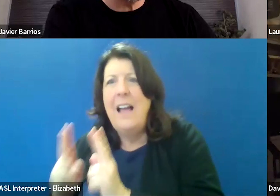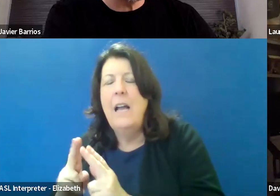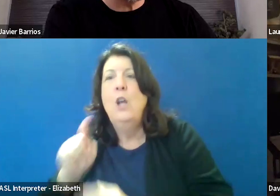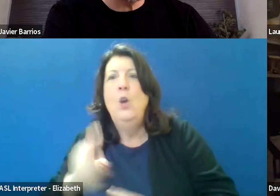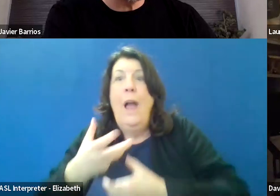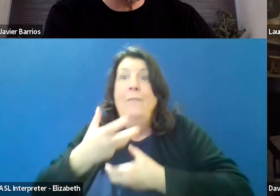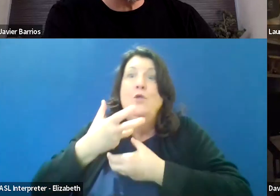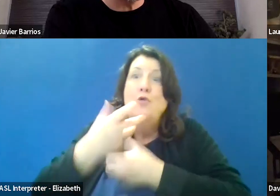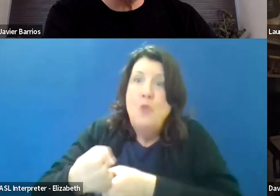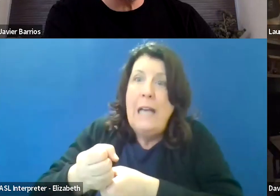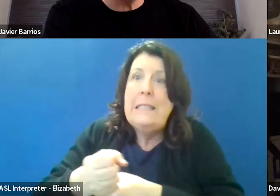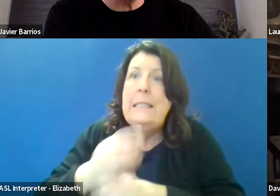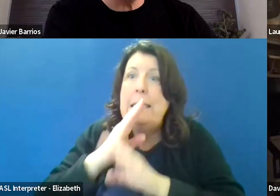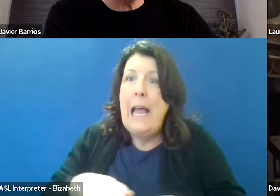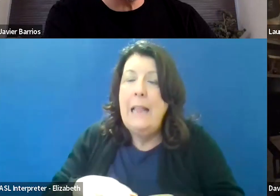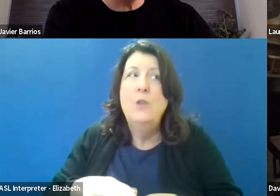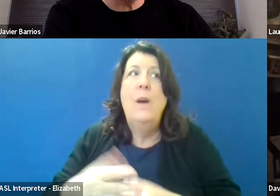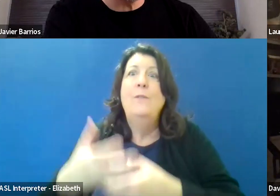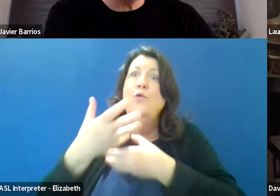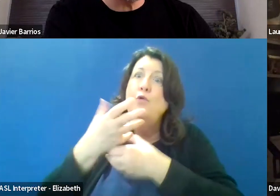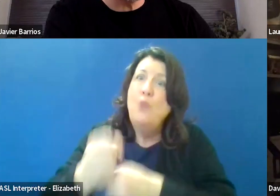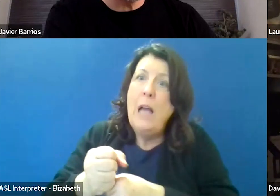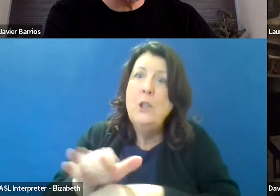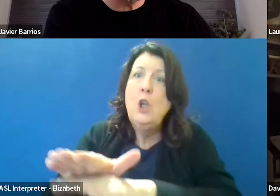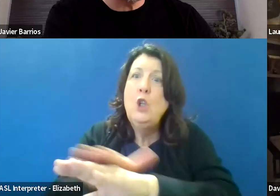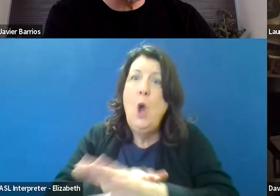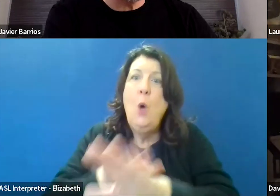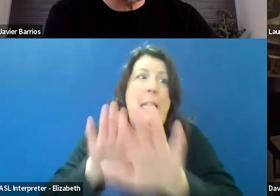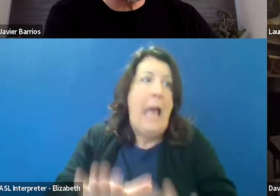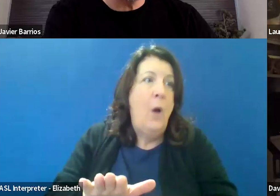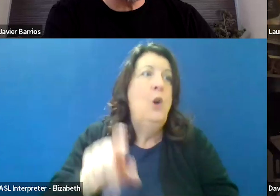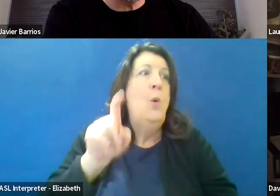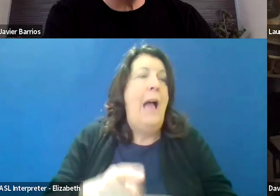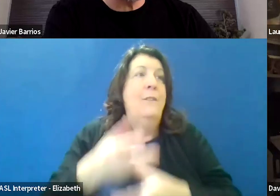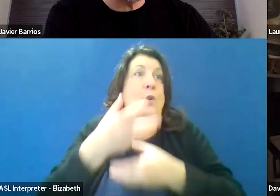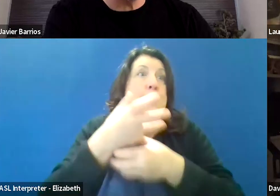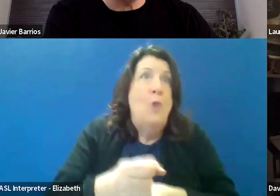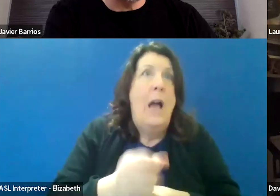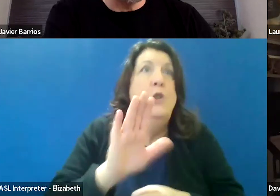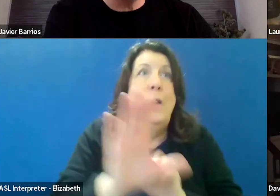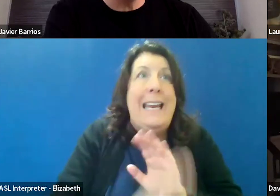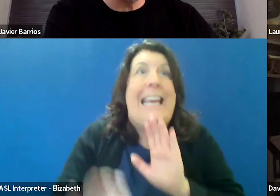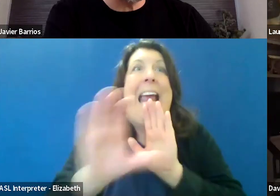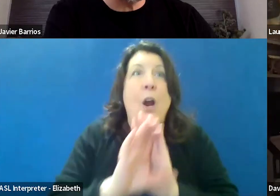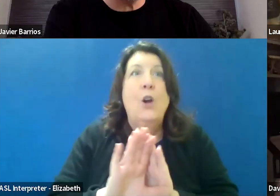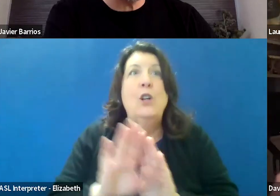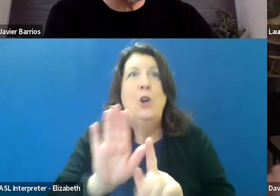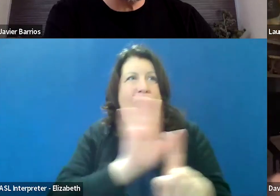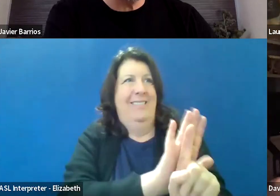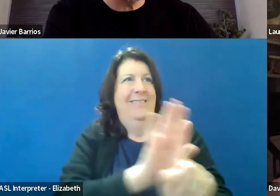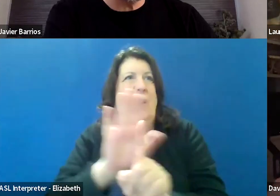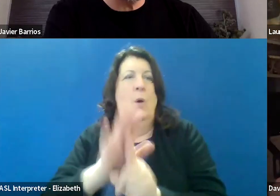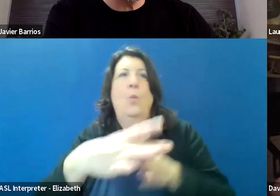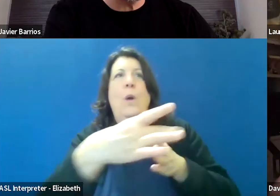slow down, trust being able to sort of like have your character's existence carry the momentum of the story without explicitly having to